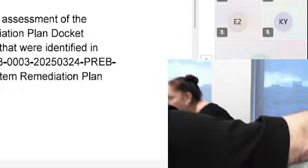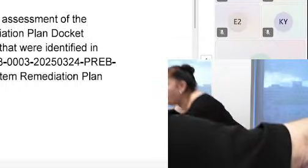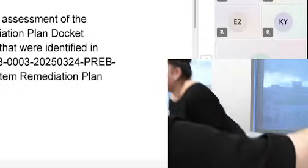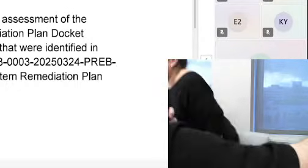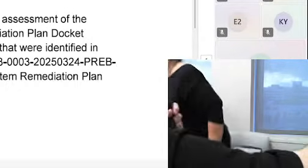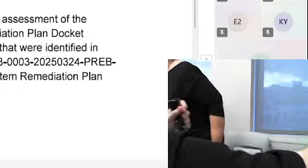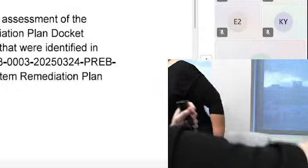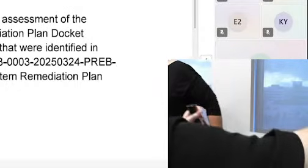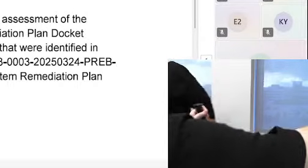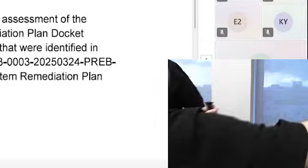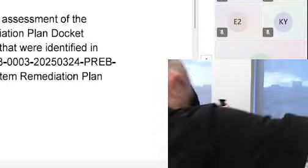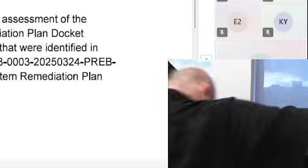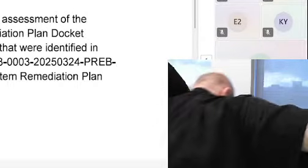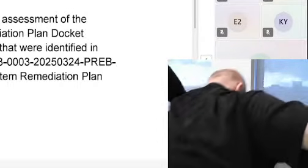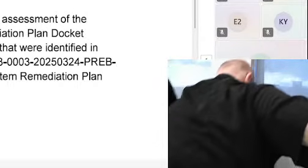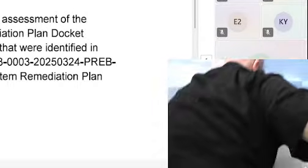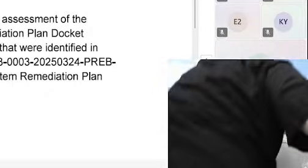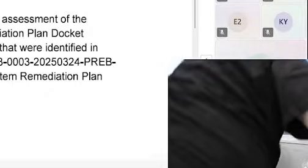that?